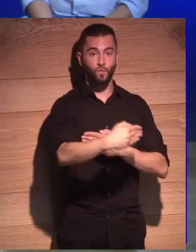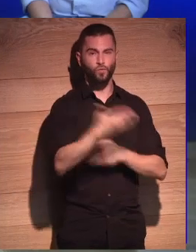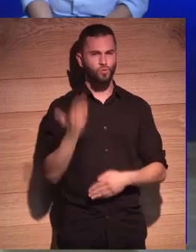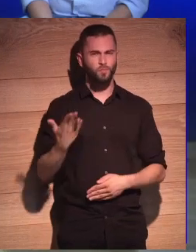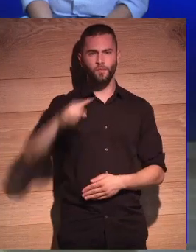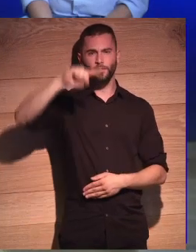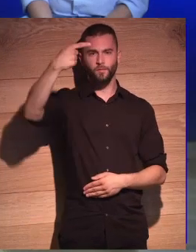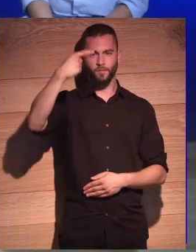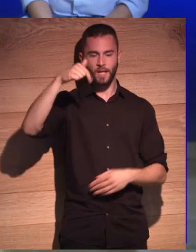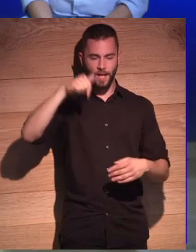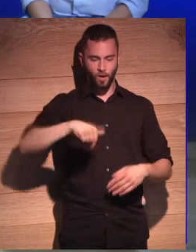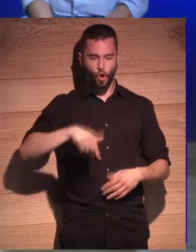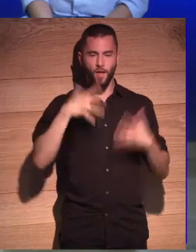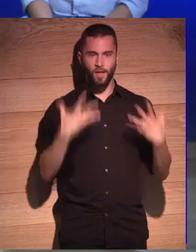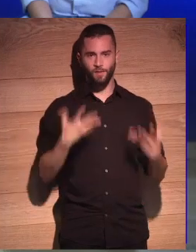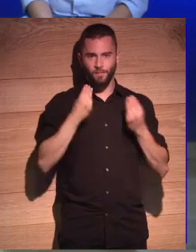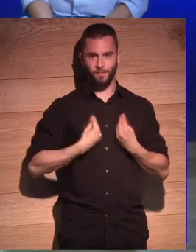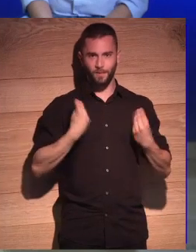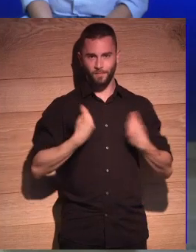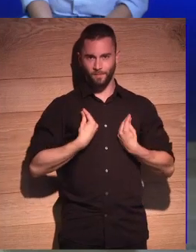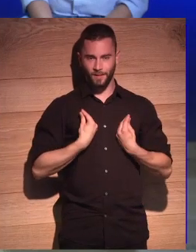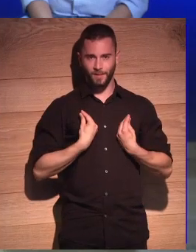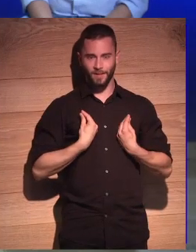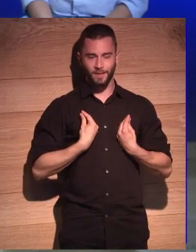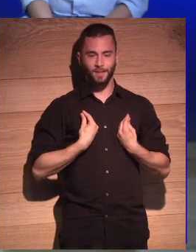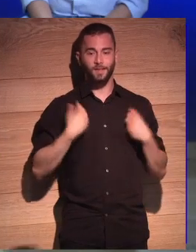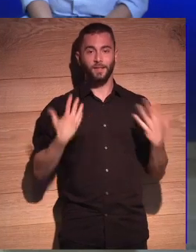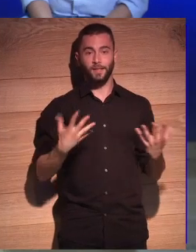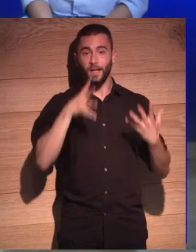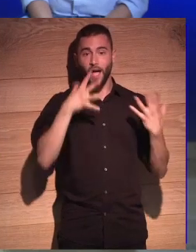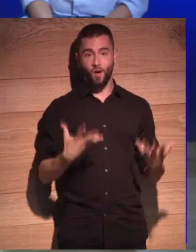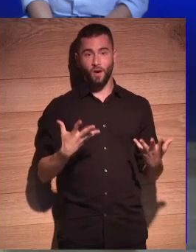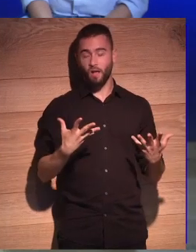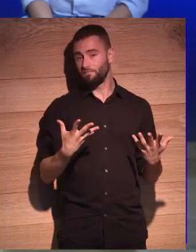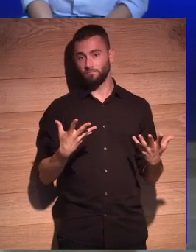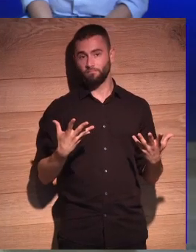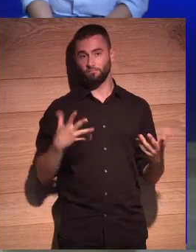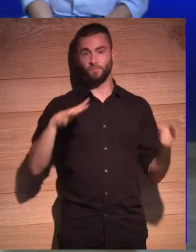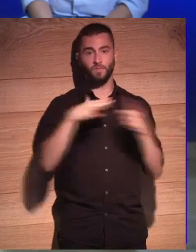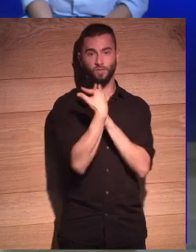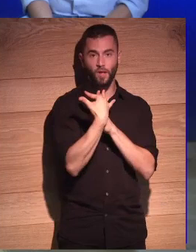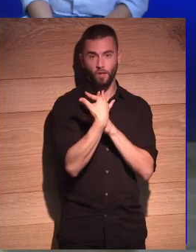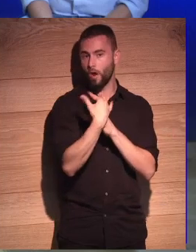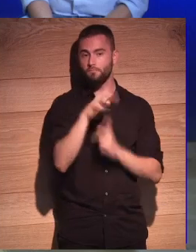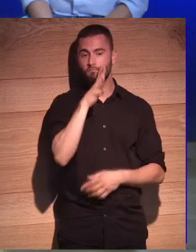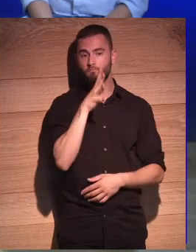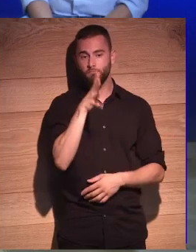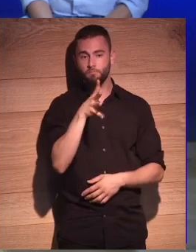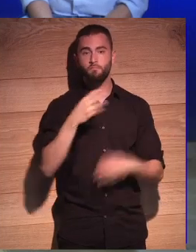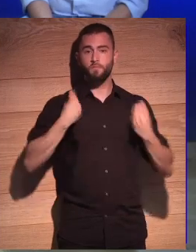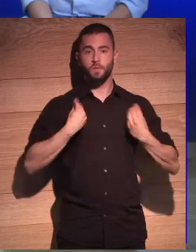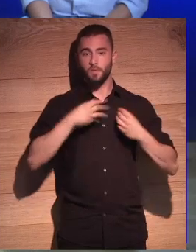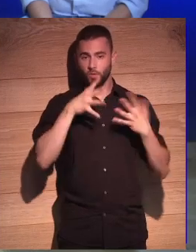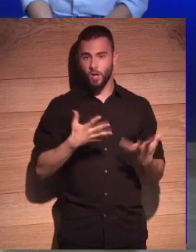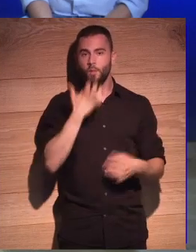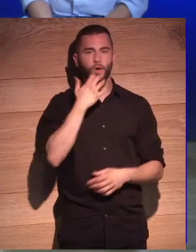that is important both in the past and in the future is to live in the now, in the present. We are living an